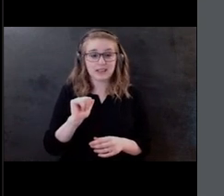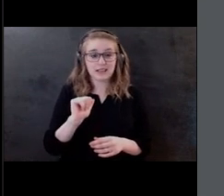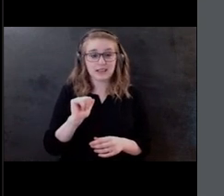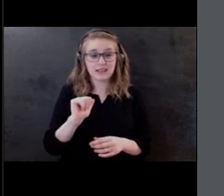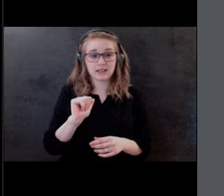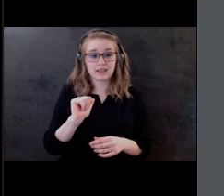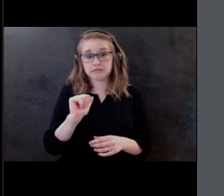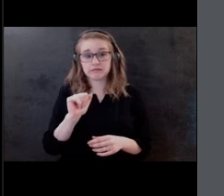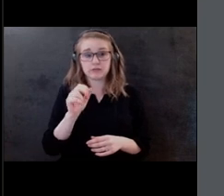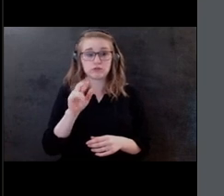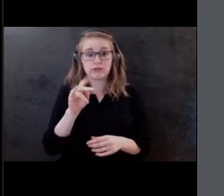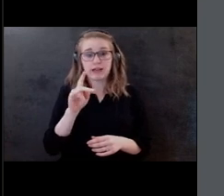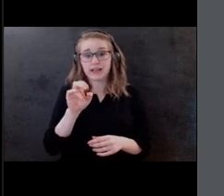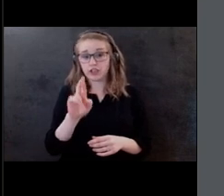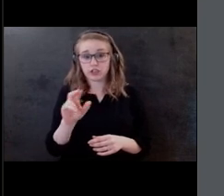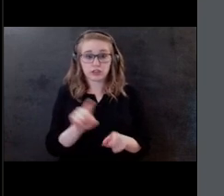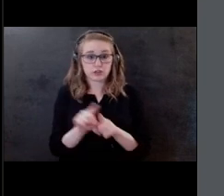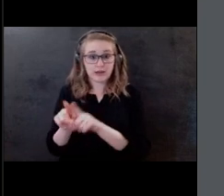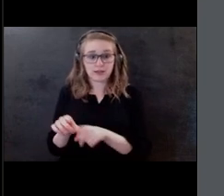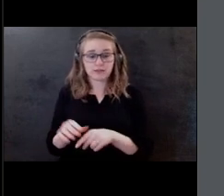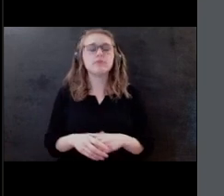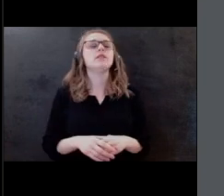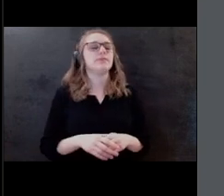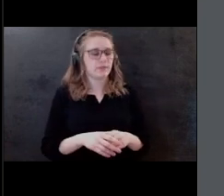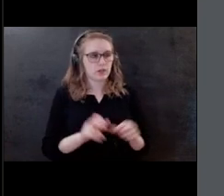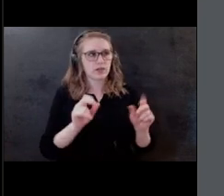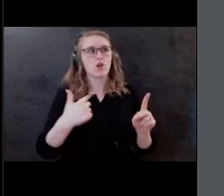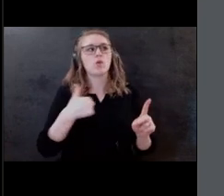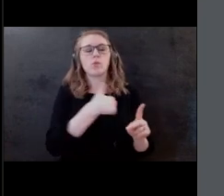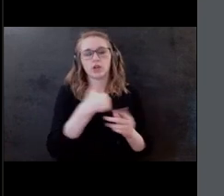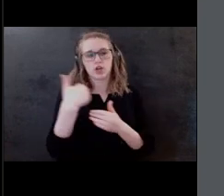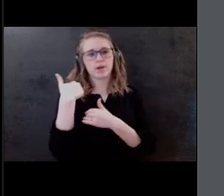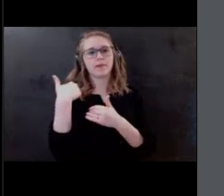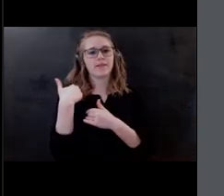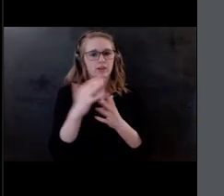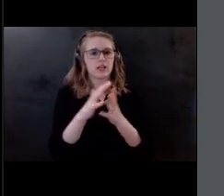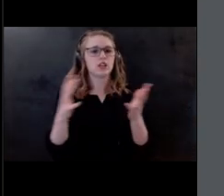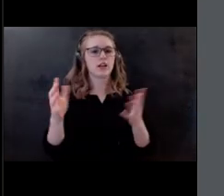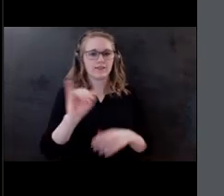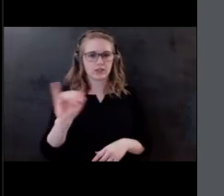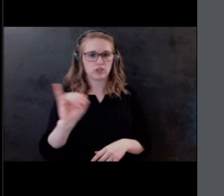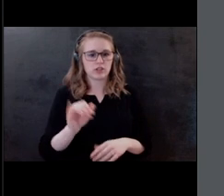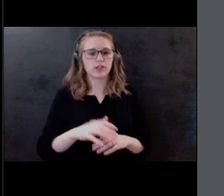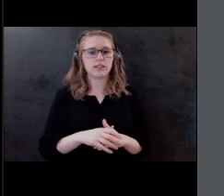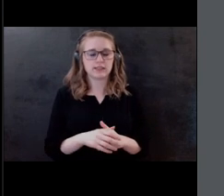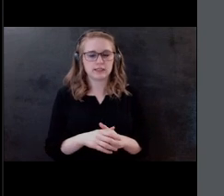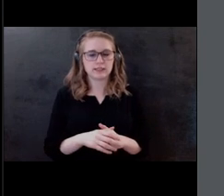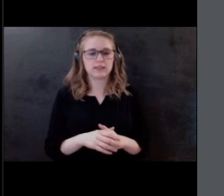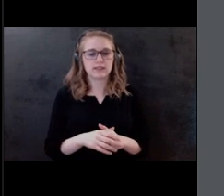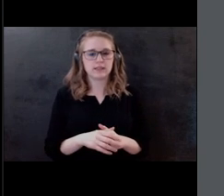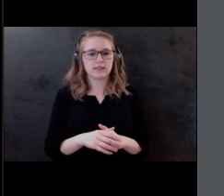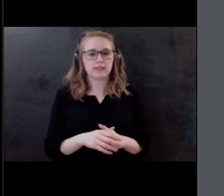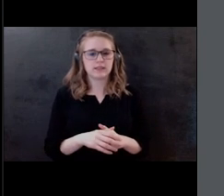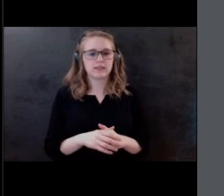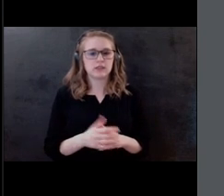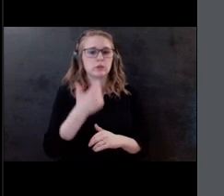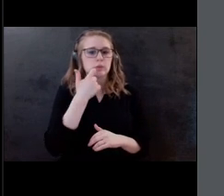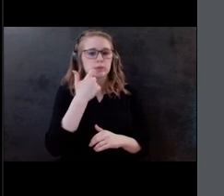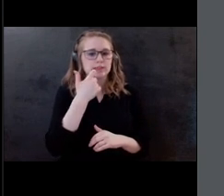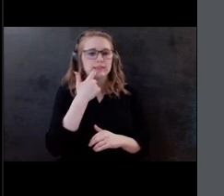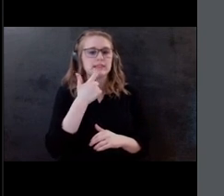as well? We are obligated for a lot of the insurance. We just recently did a